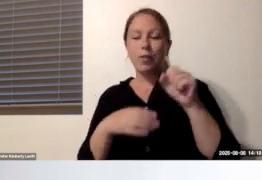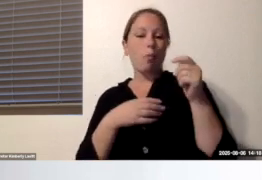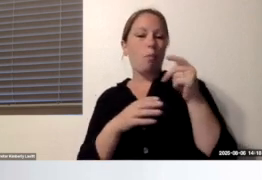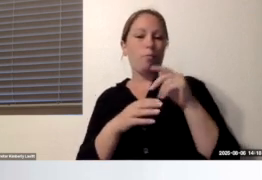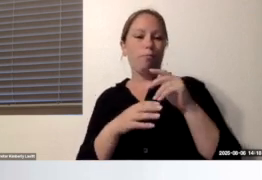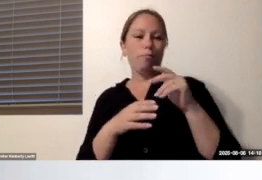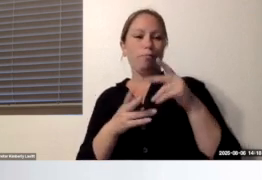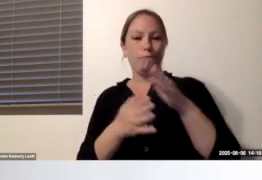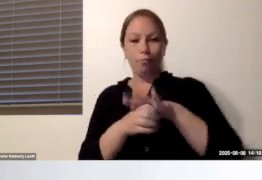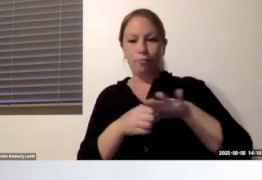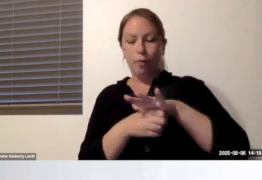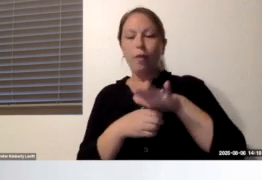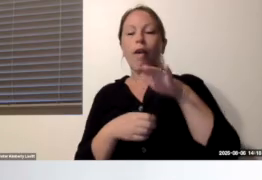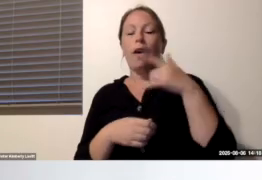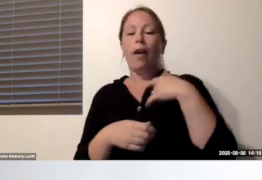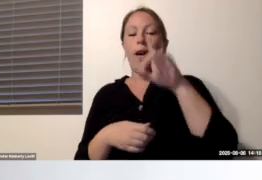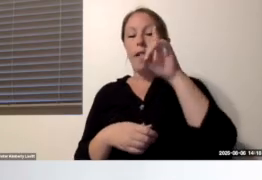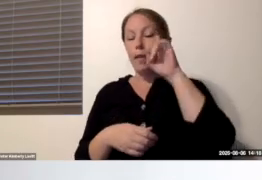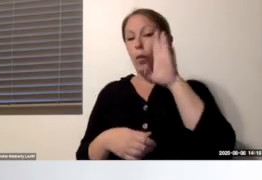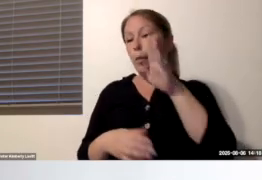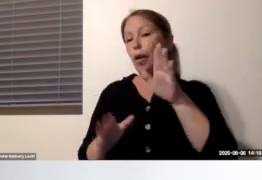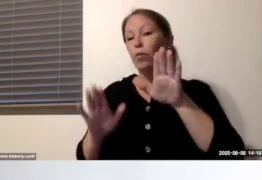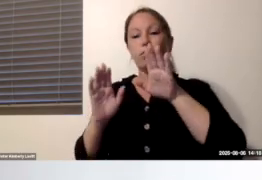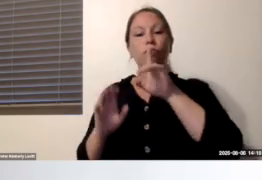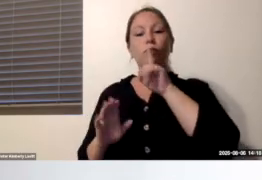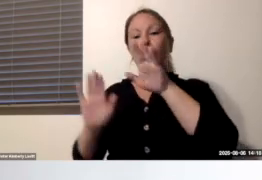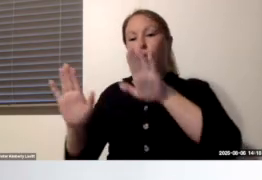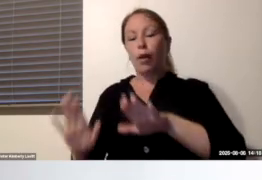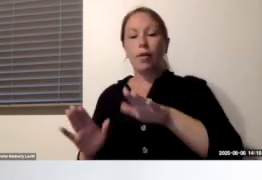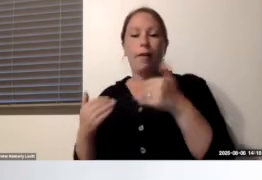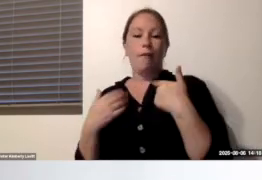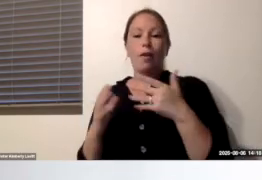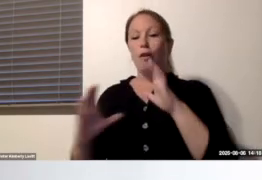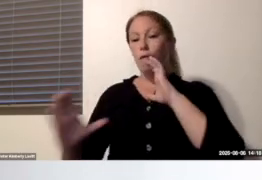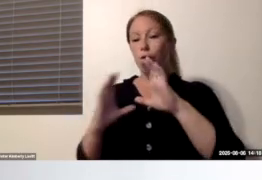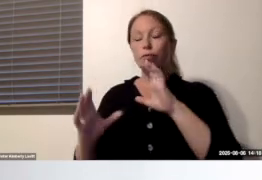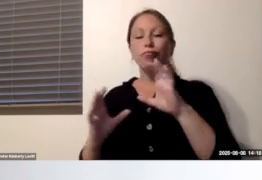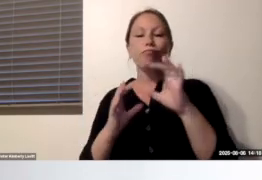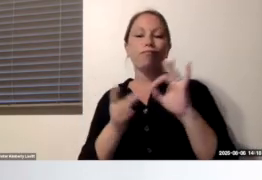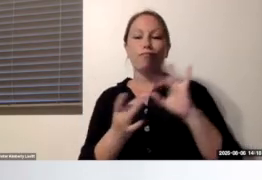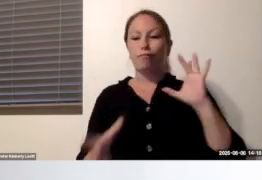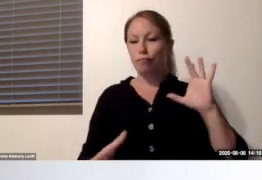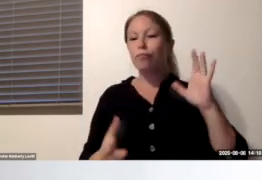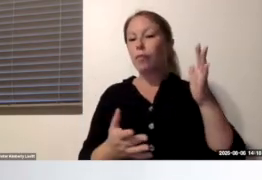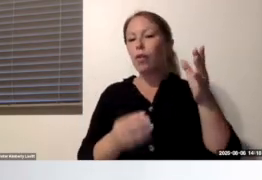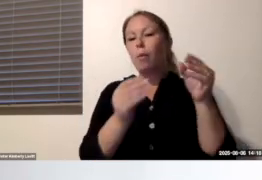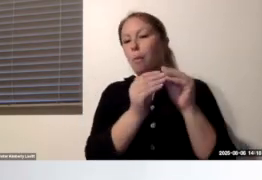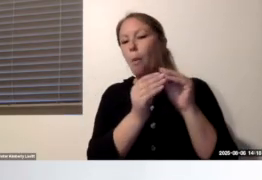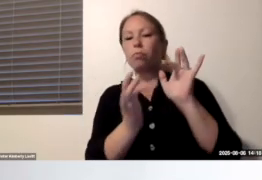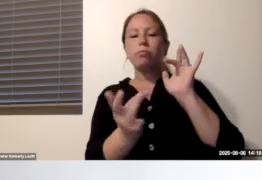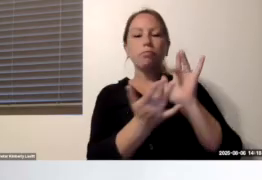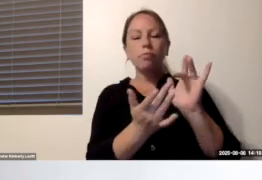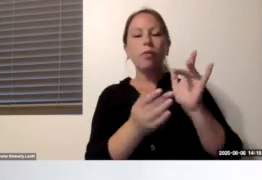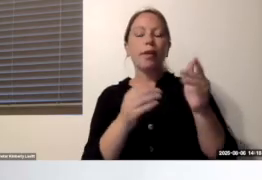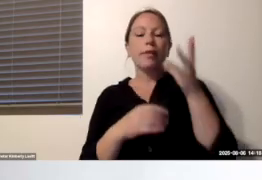all, I think it would be really great to have a conversation with you offline and understand a bit more about the experiences